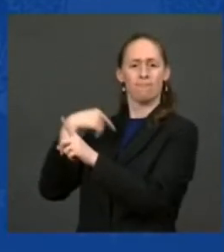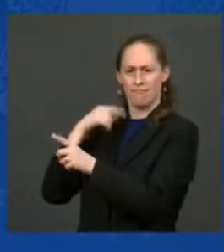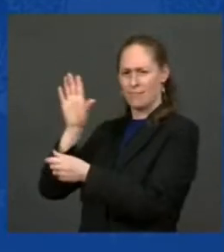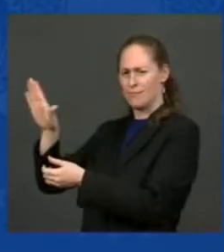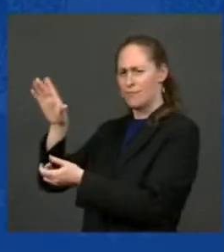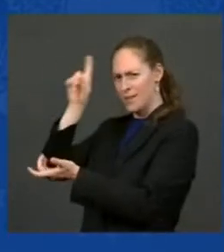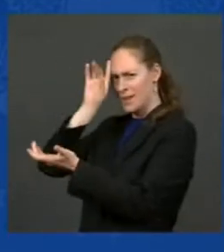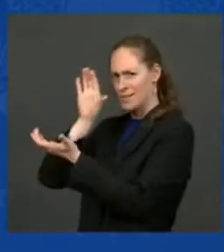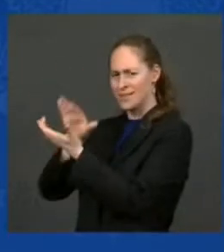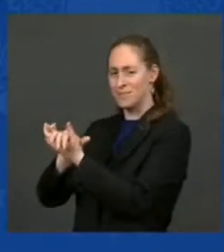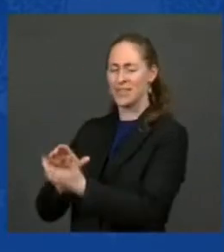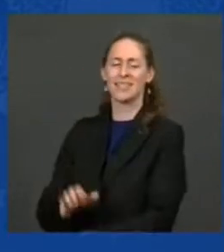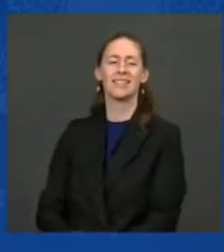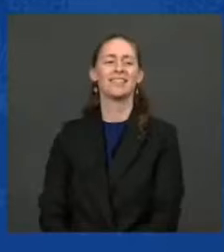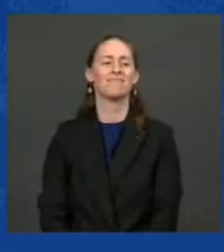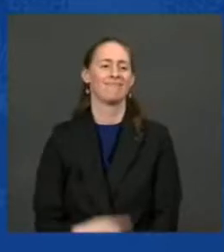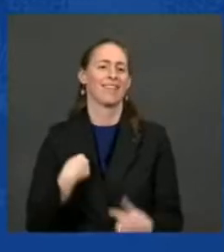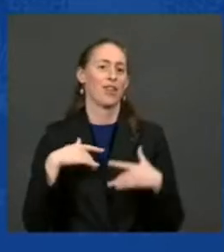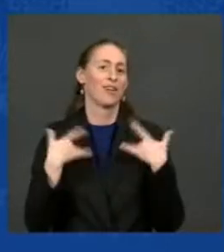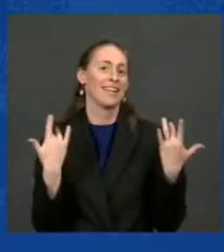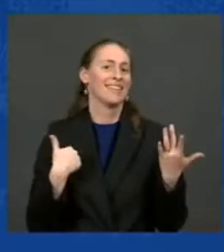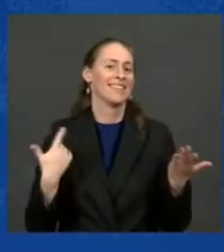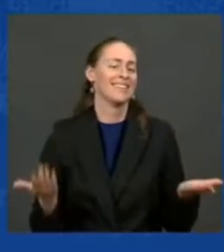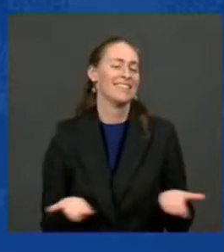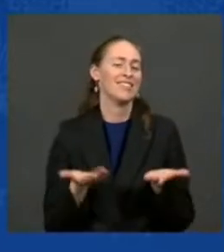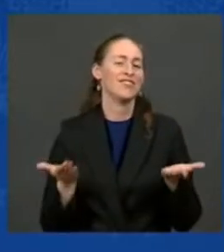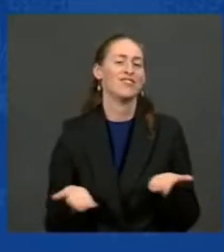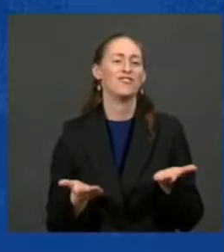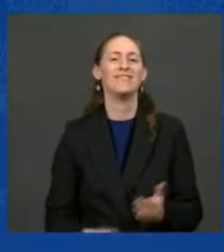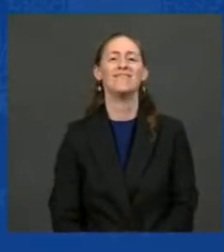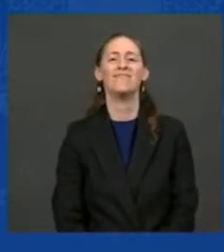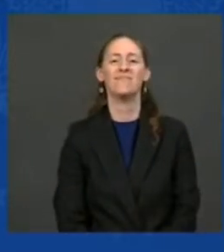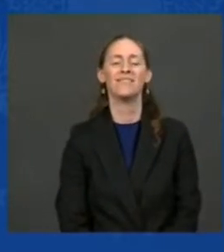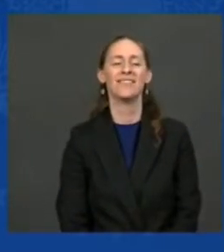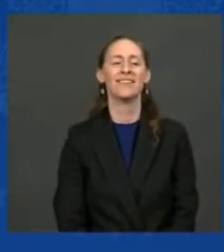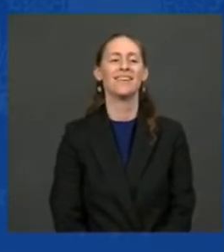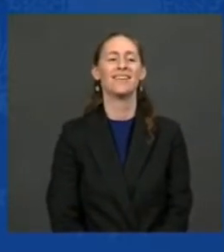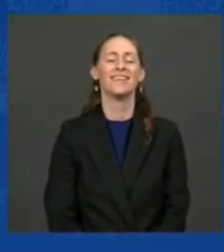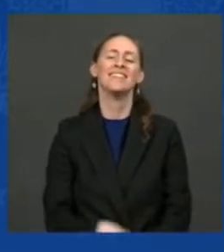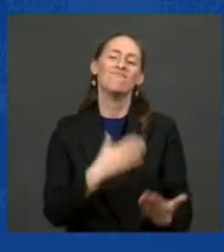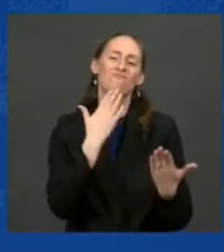I'm delighted to be here. Thank you. Thank you.